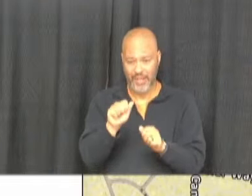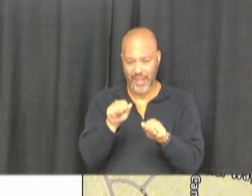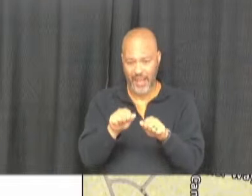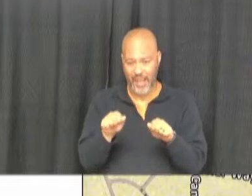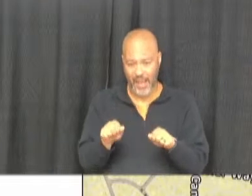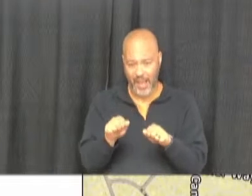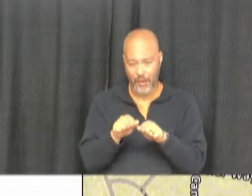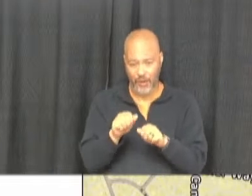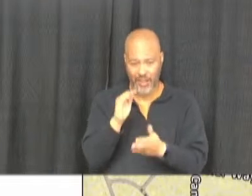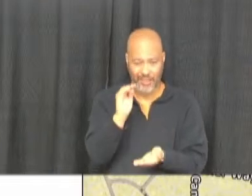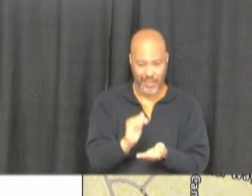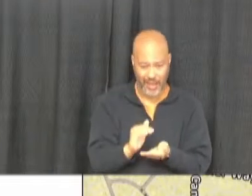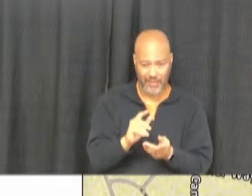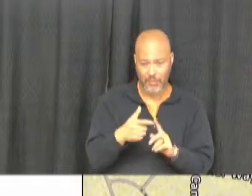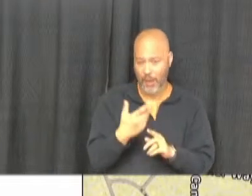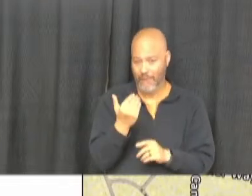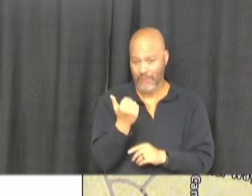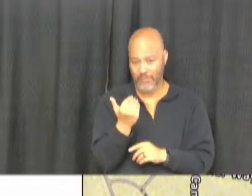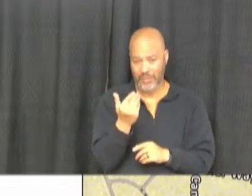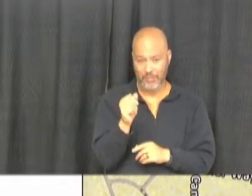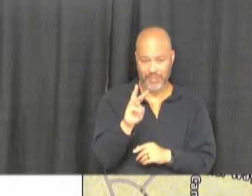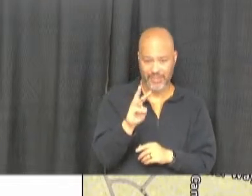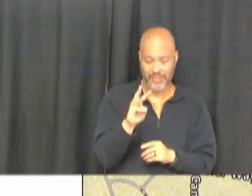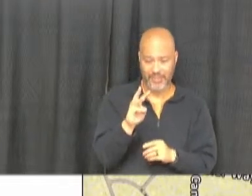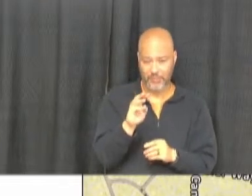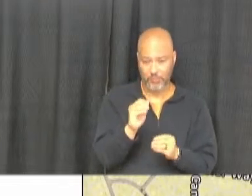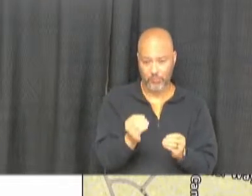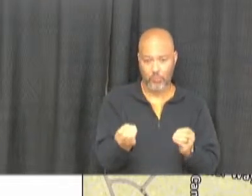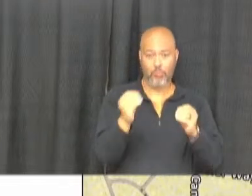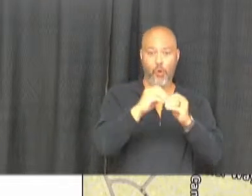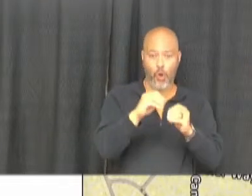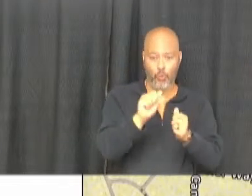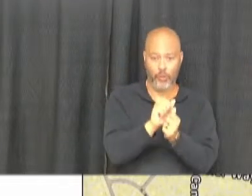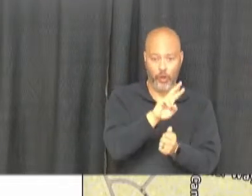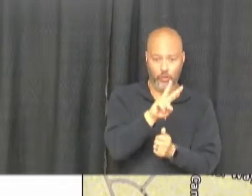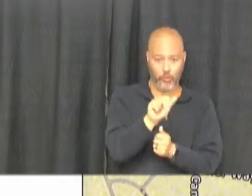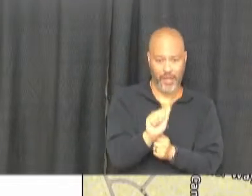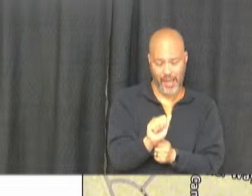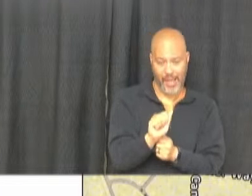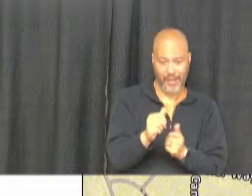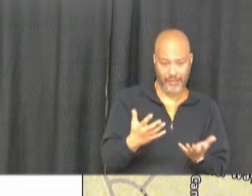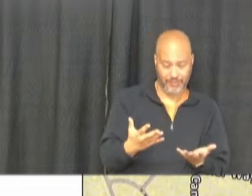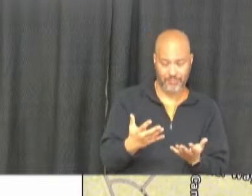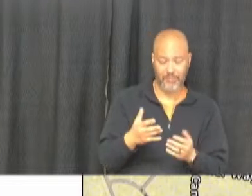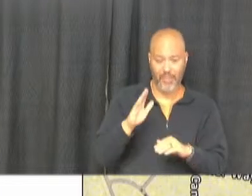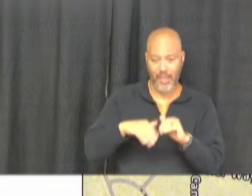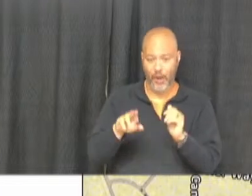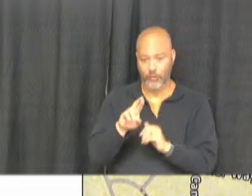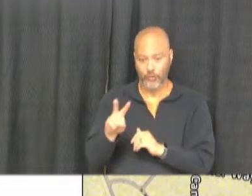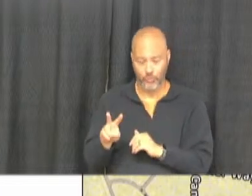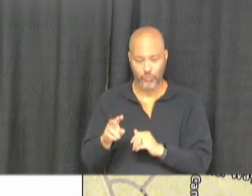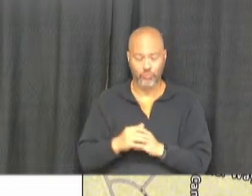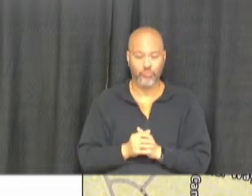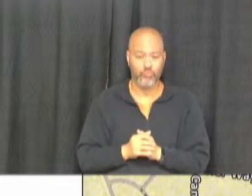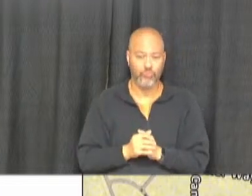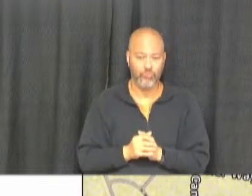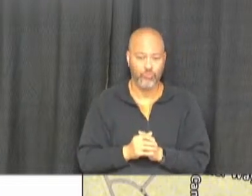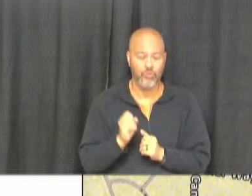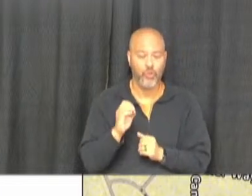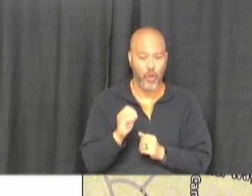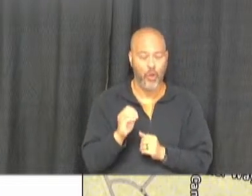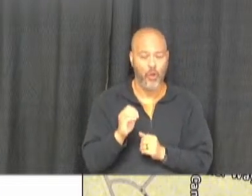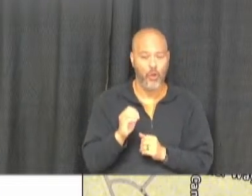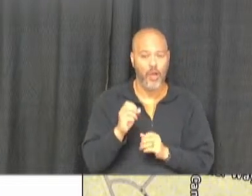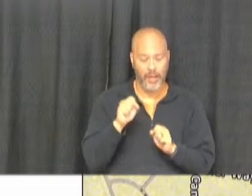of average that out, you're talking about 15-16% more units likely going to R2A than R2. So there